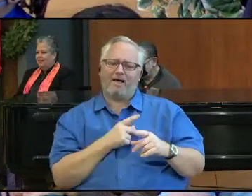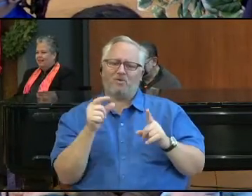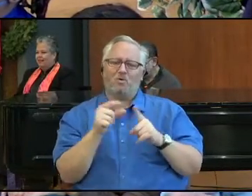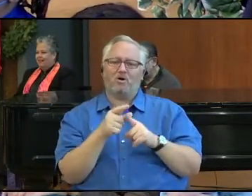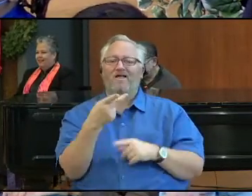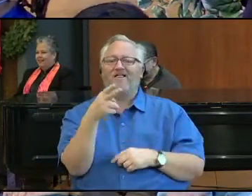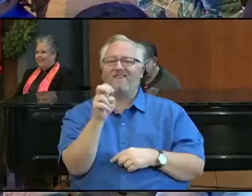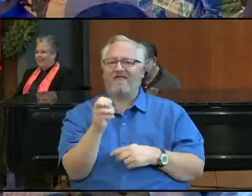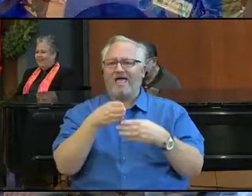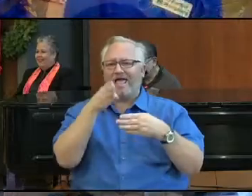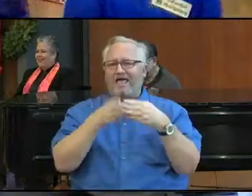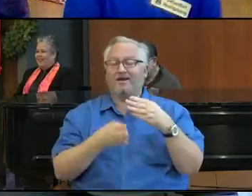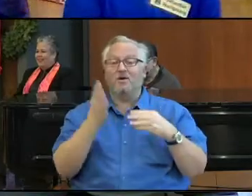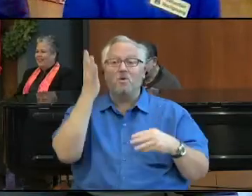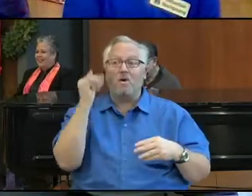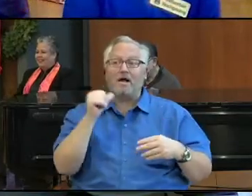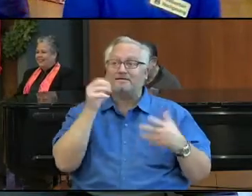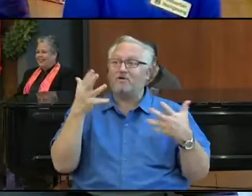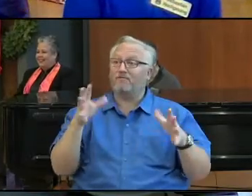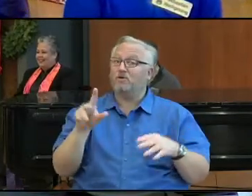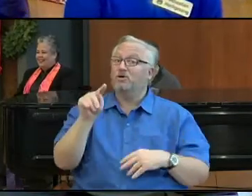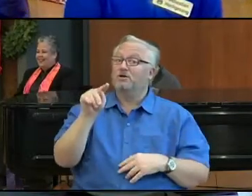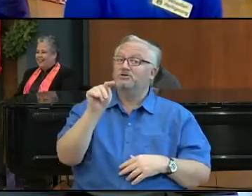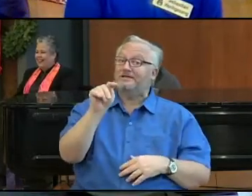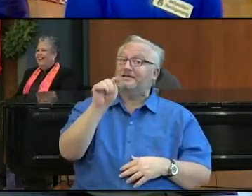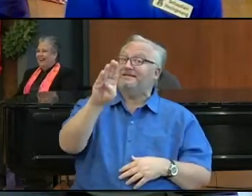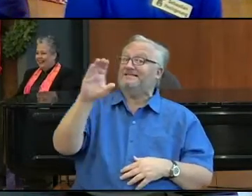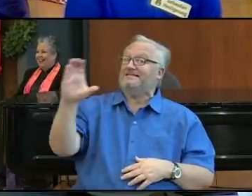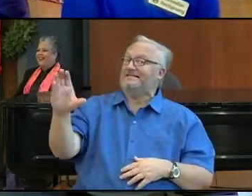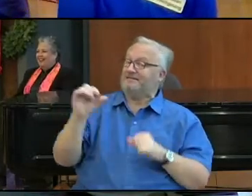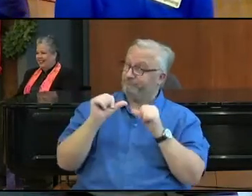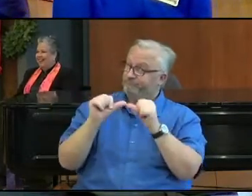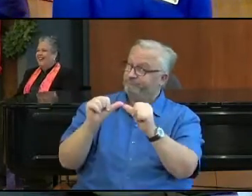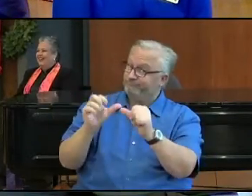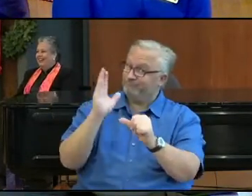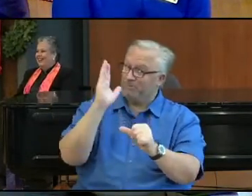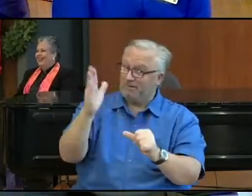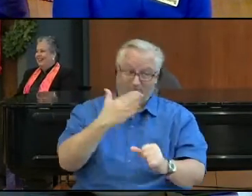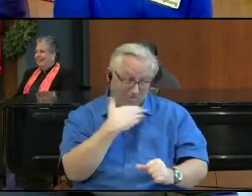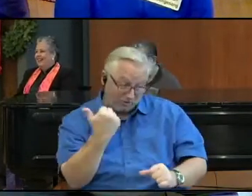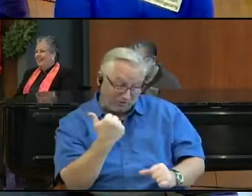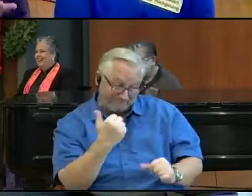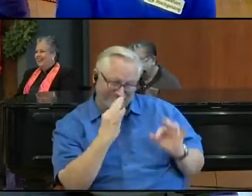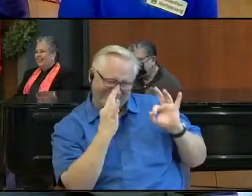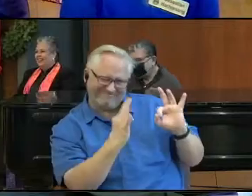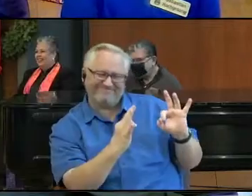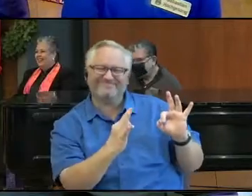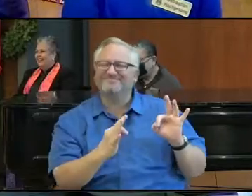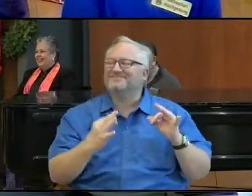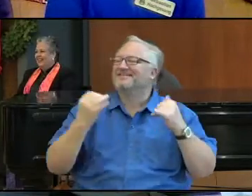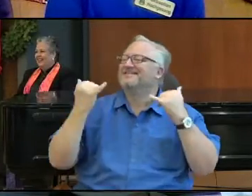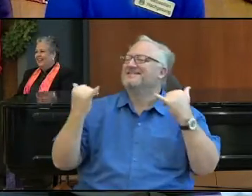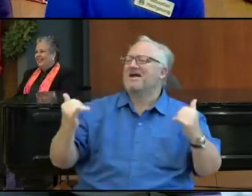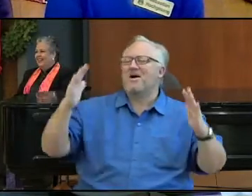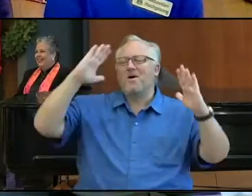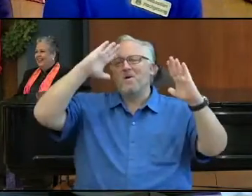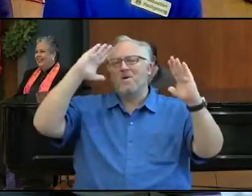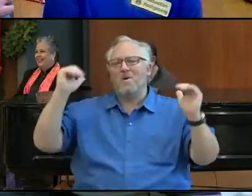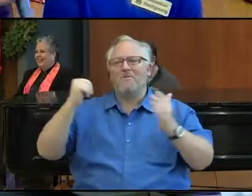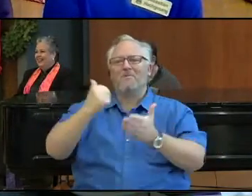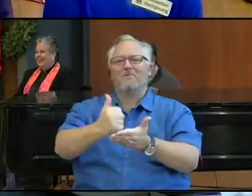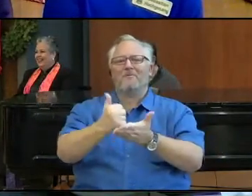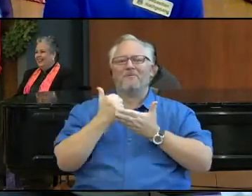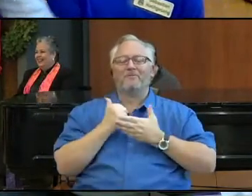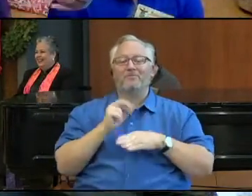It's not over. To be continued. Is that better? Oh, perfect. Okay. So now I hope you will help me